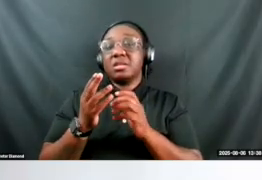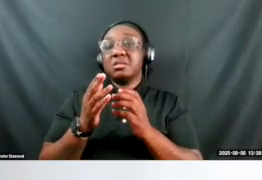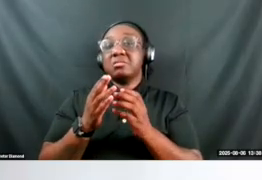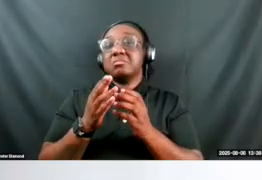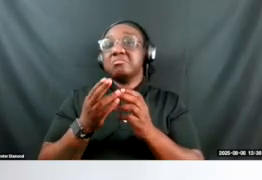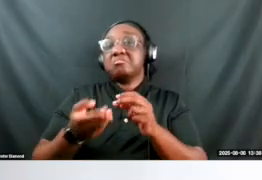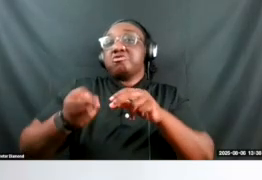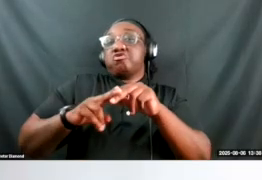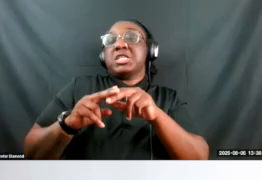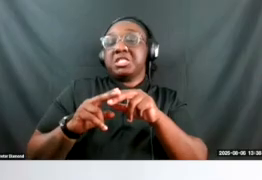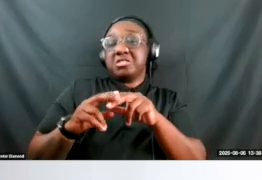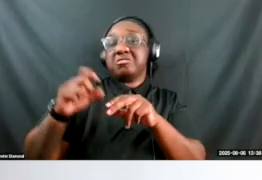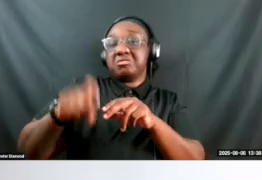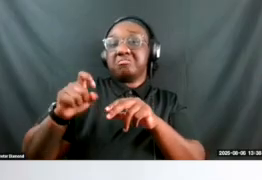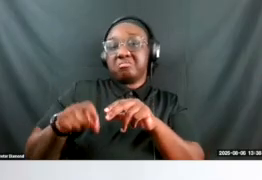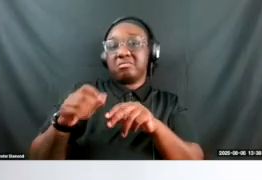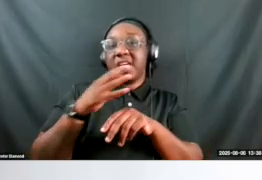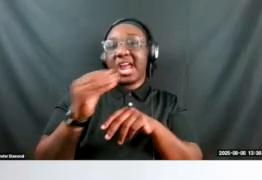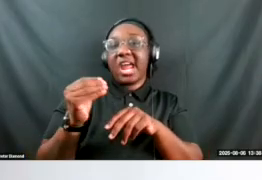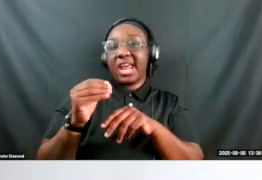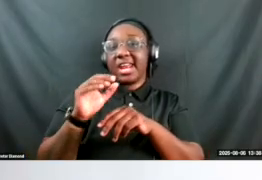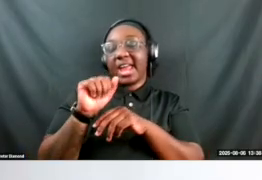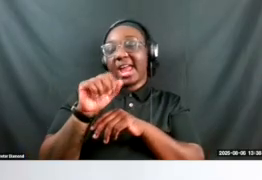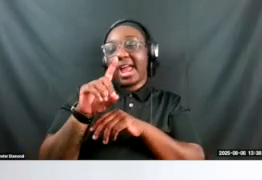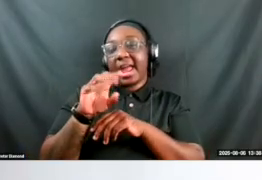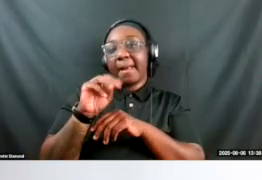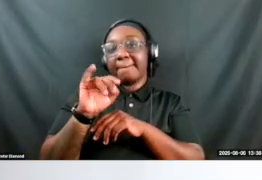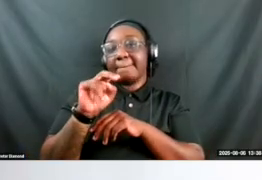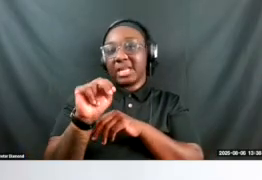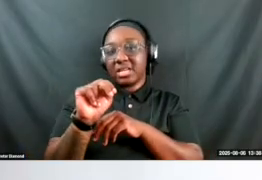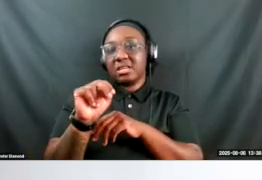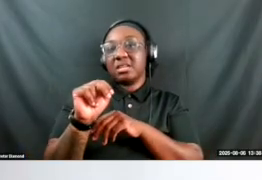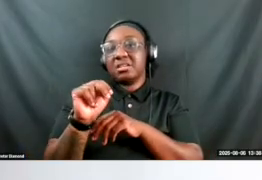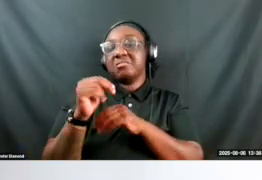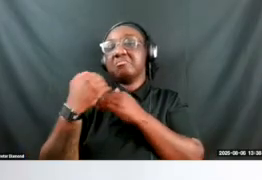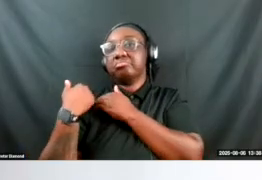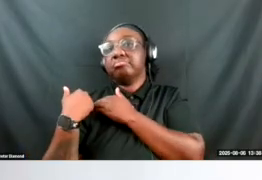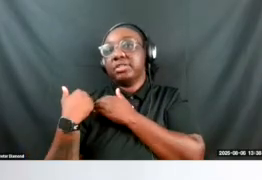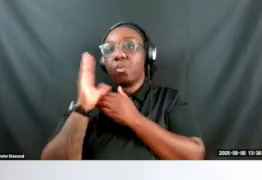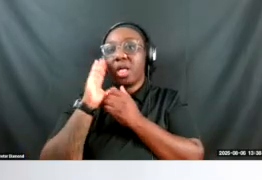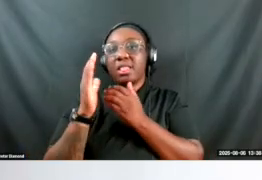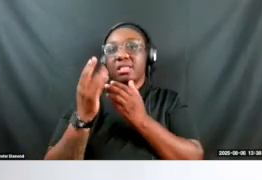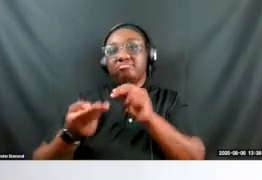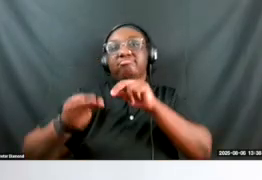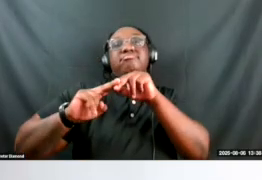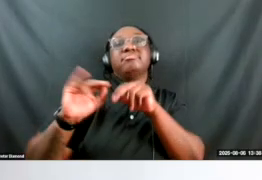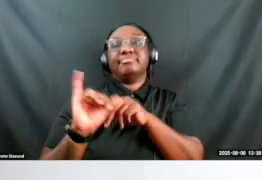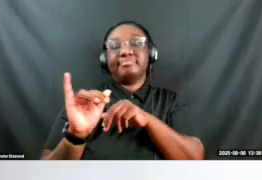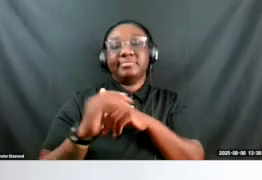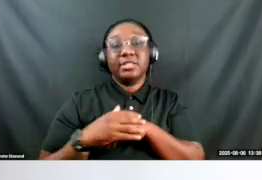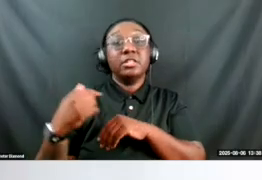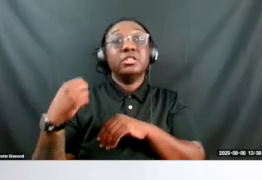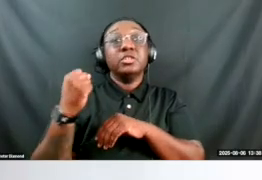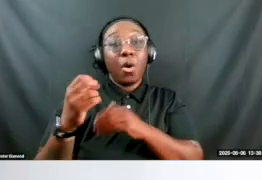of this, we would like to further explore a needs-based framework for those programs with high demand. We hope to host